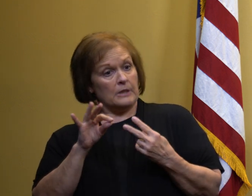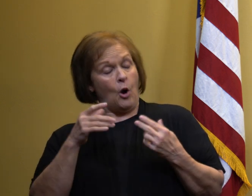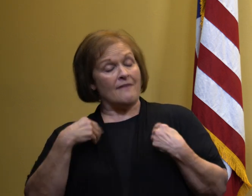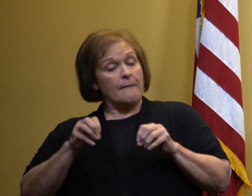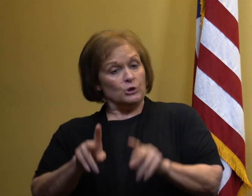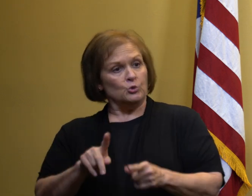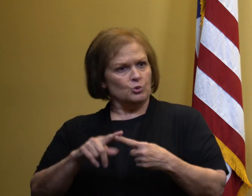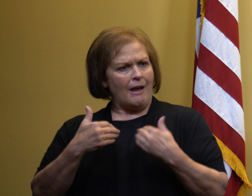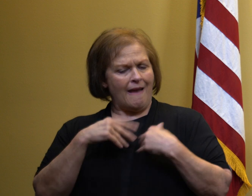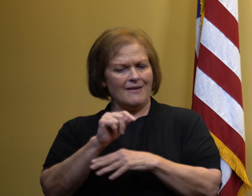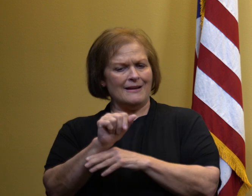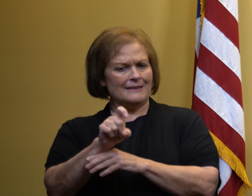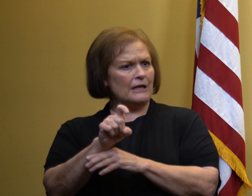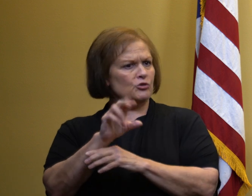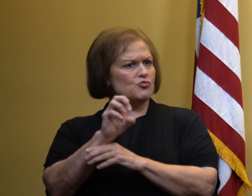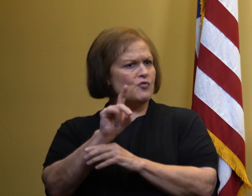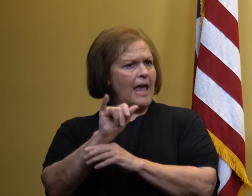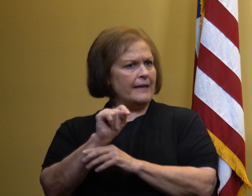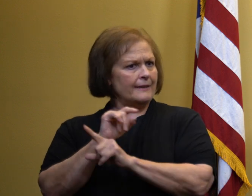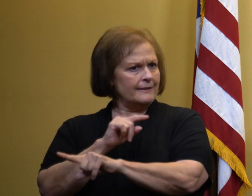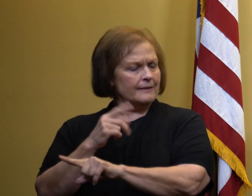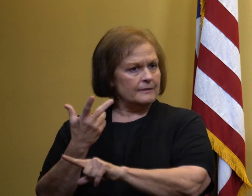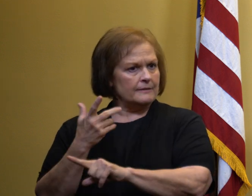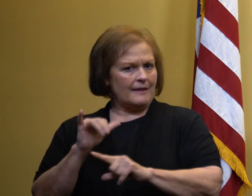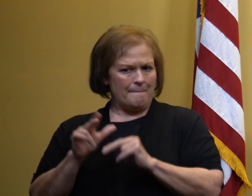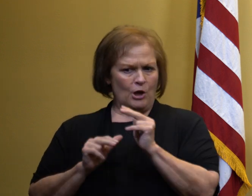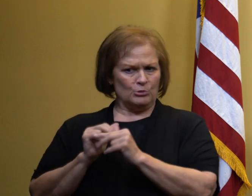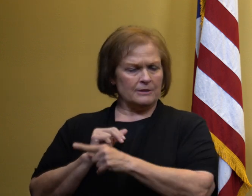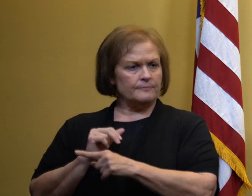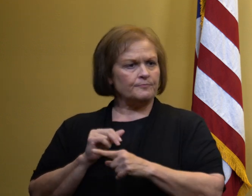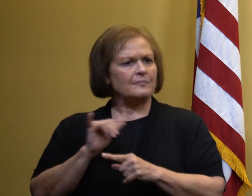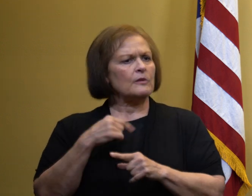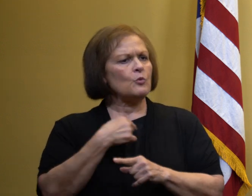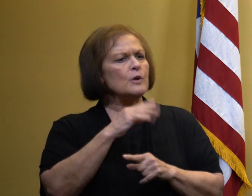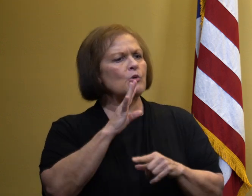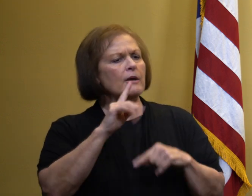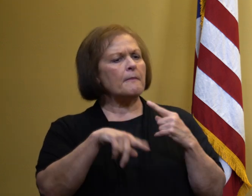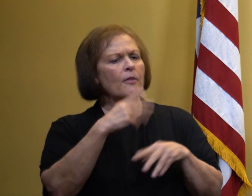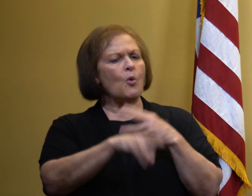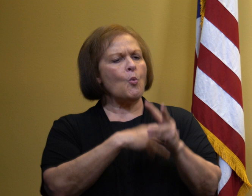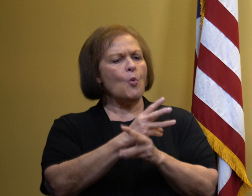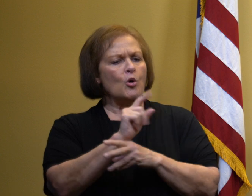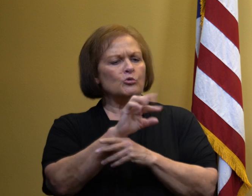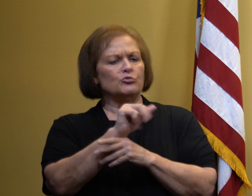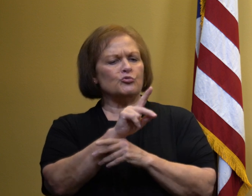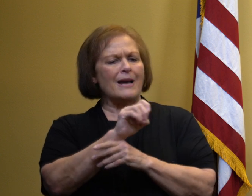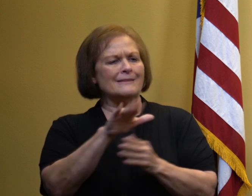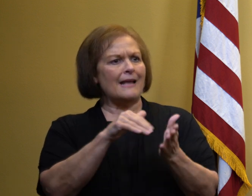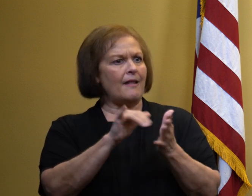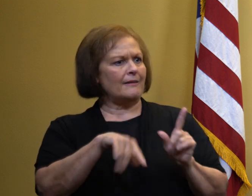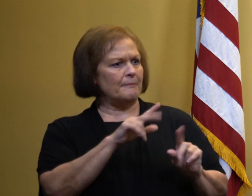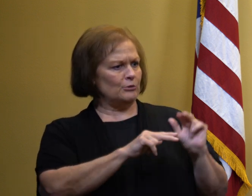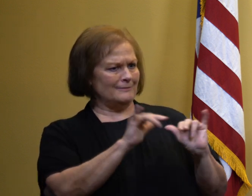level. It is one of those sites, much like we talked about the World Trade Center, in terms of being